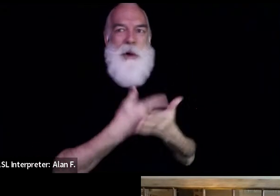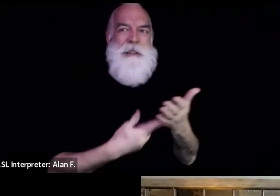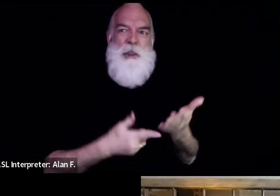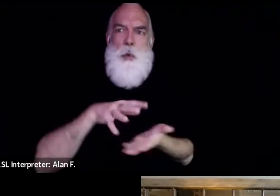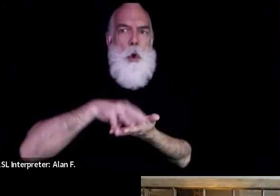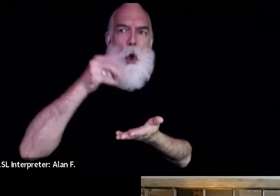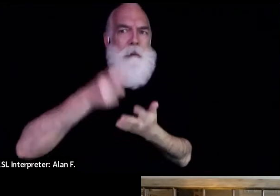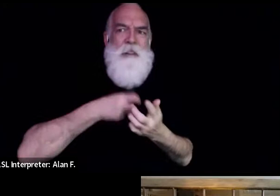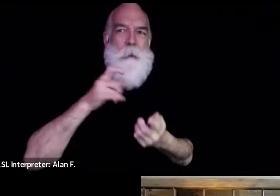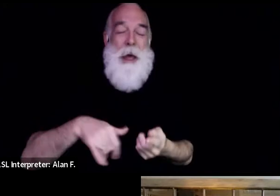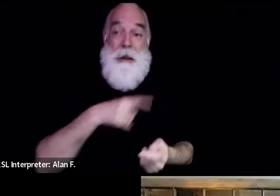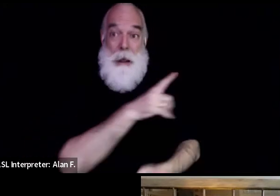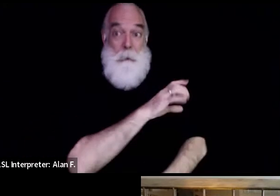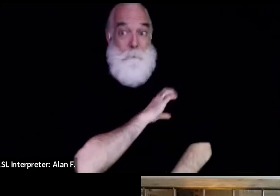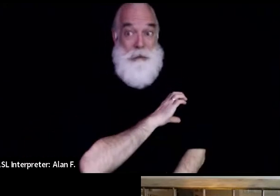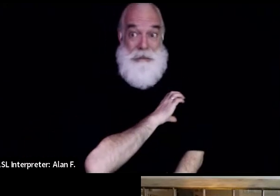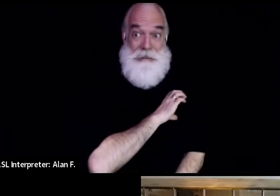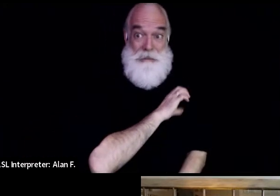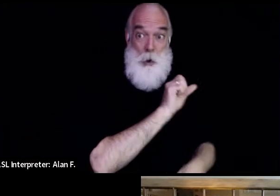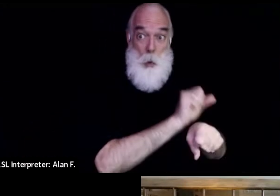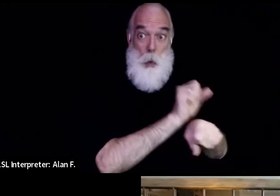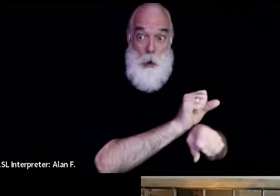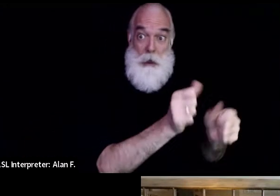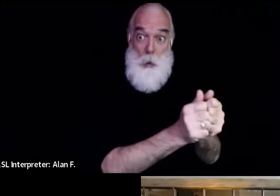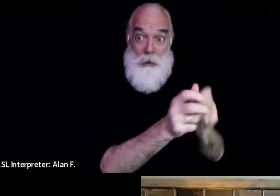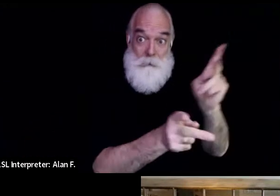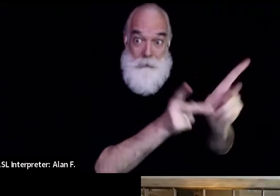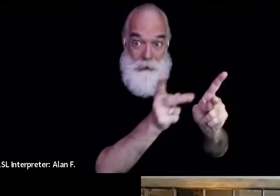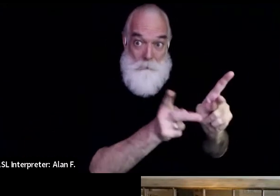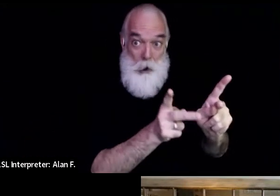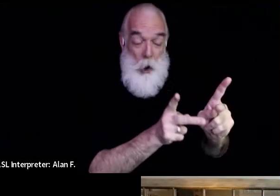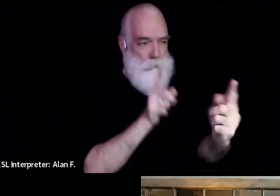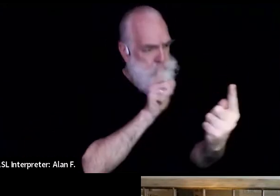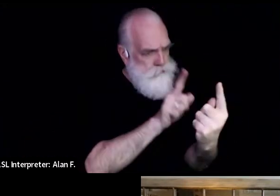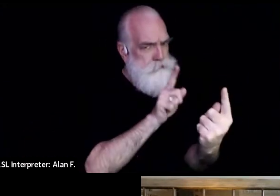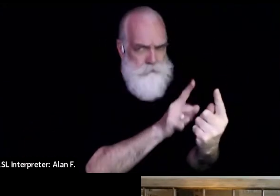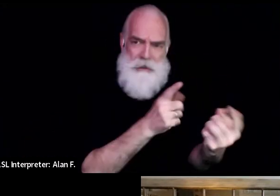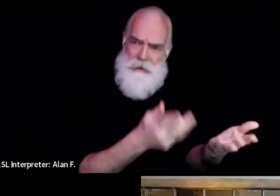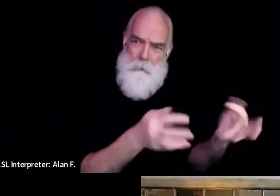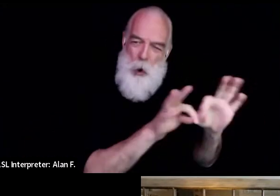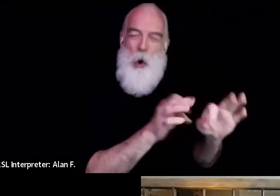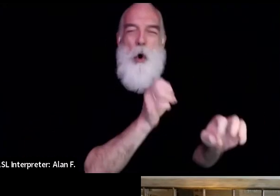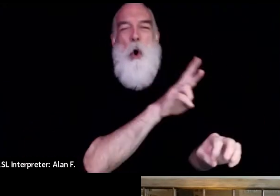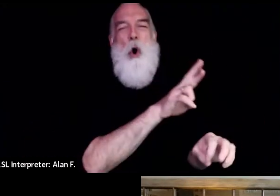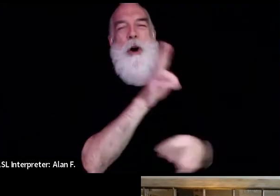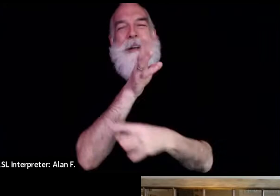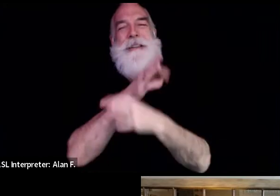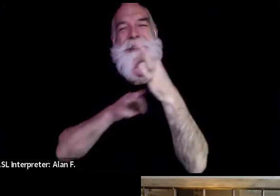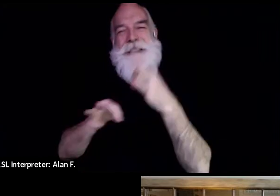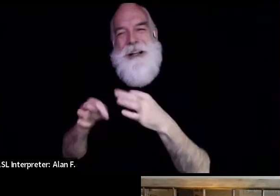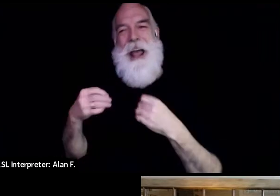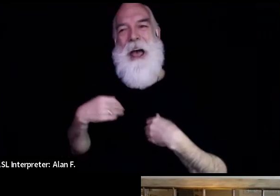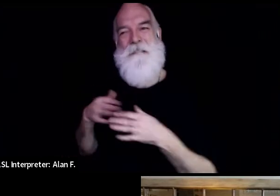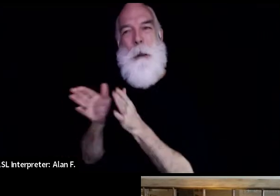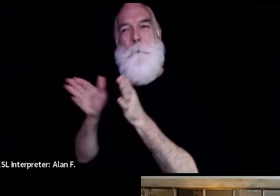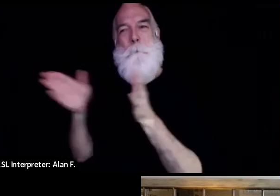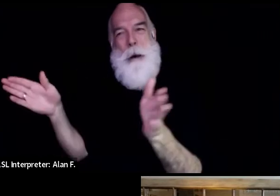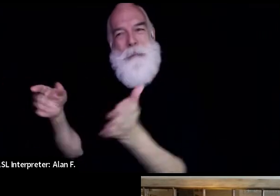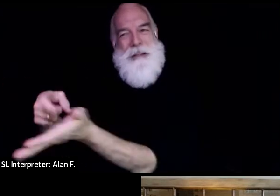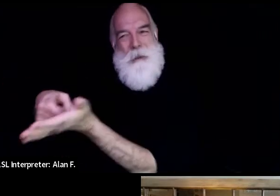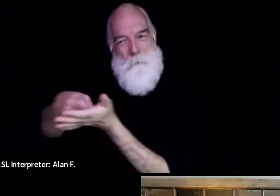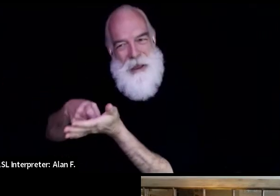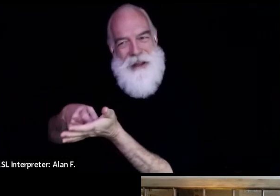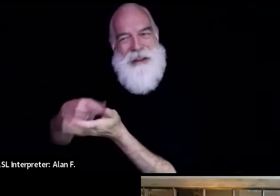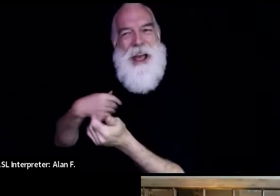and individuals, or is it building public demand and support and calling out the issue in public? Is it an